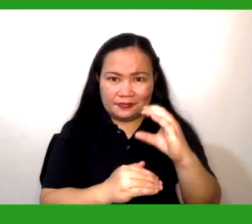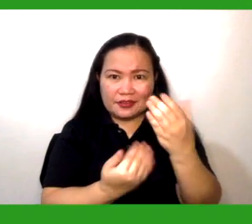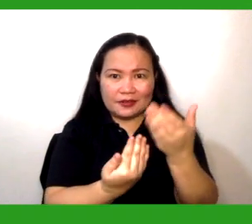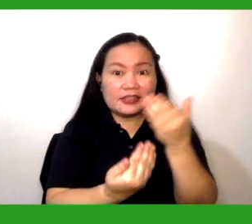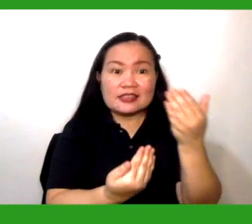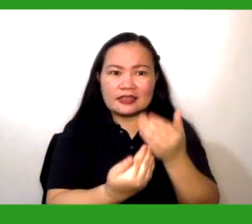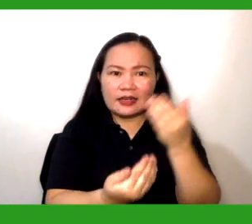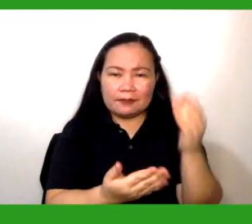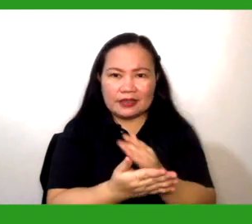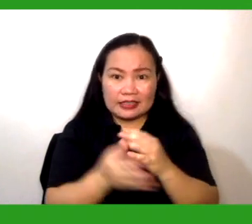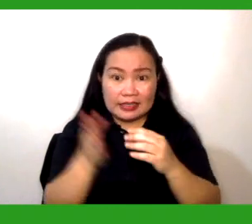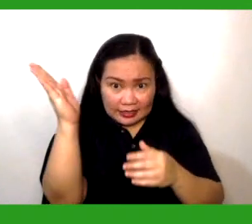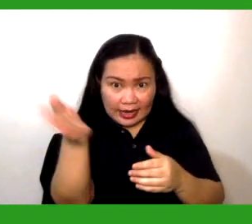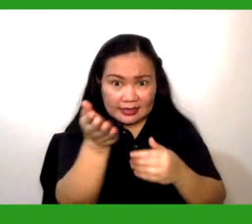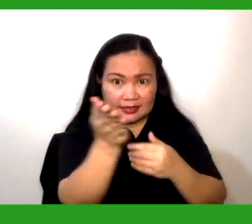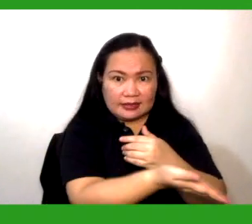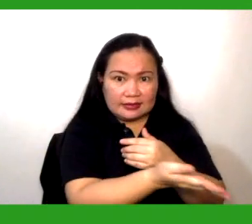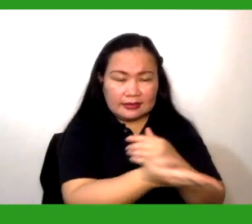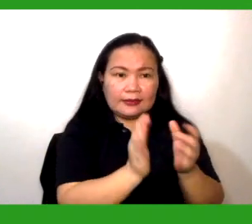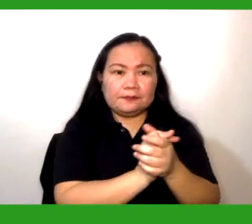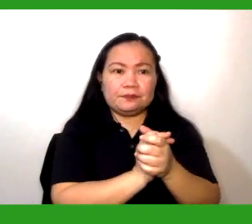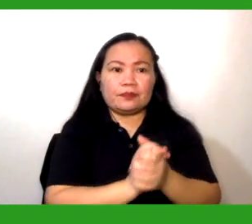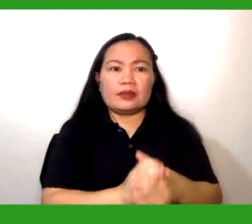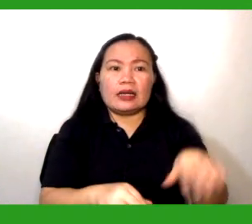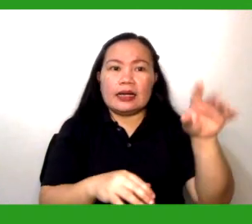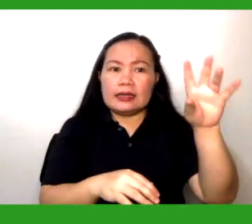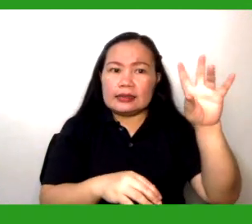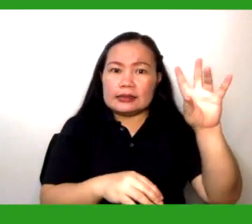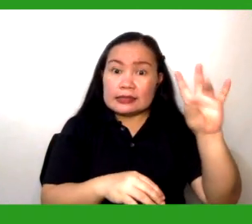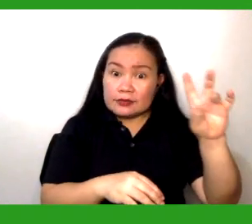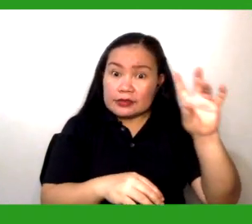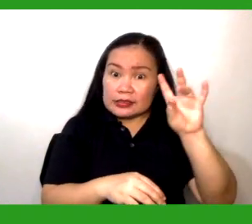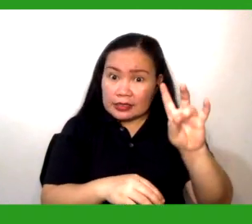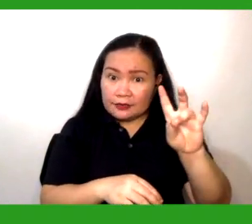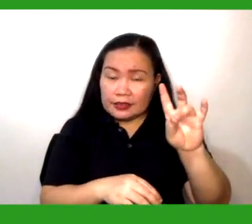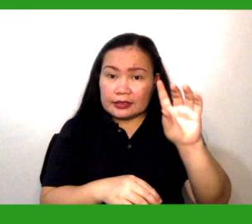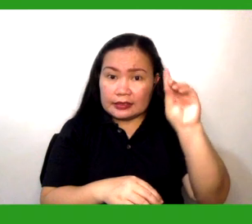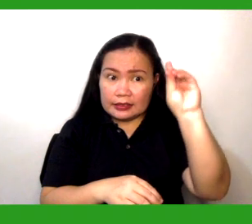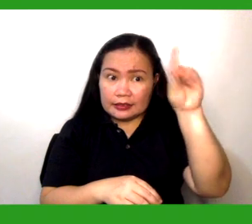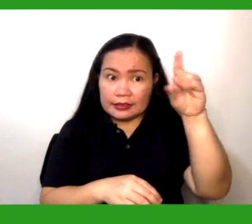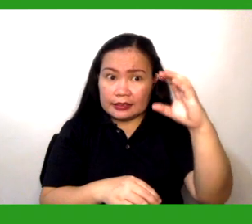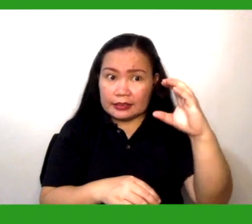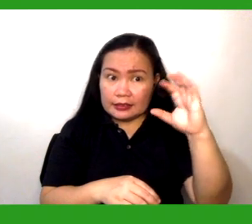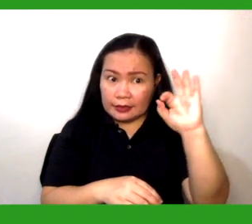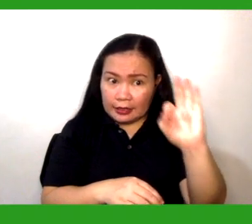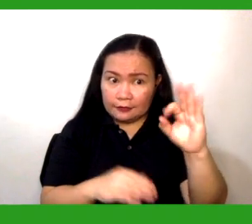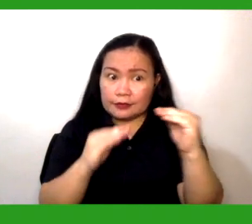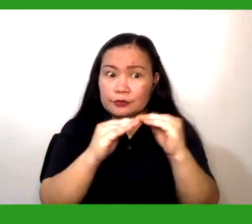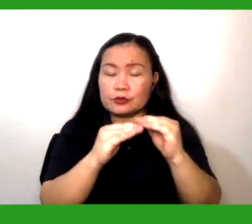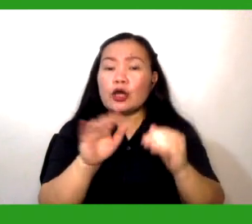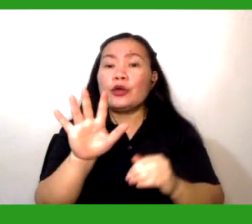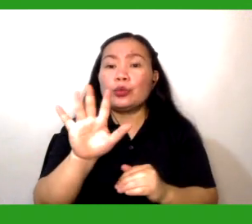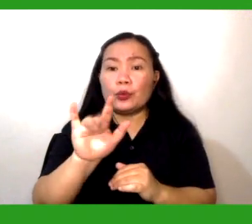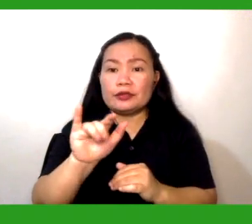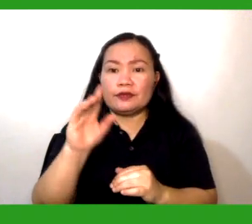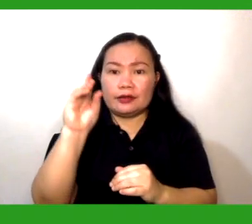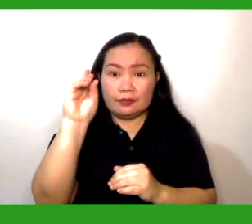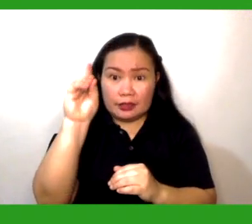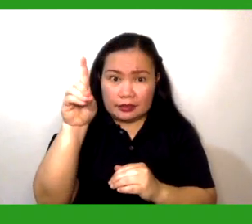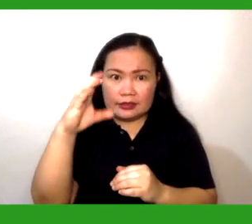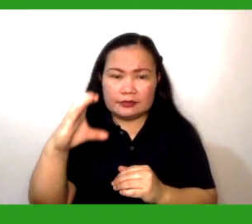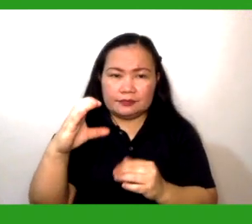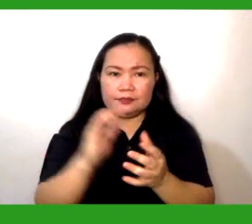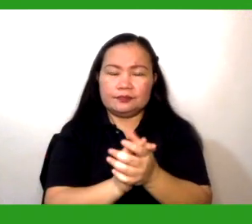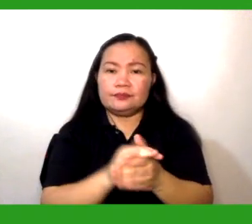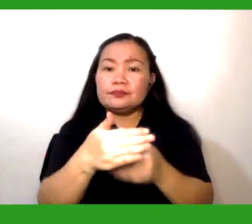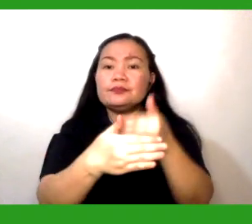therefore, 77 degree Fahrenheit is equivalent to 25 degree Celsius. Next, let's have